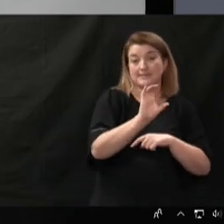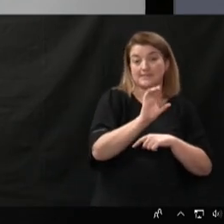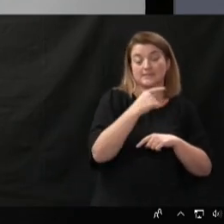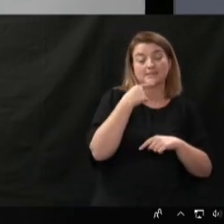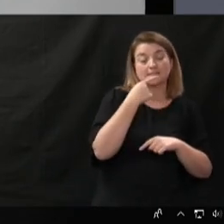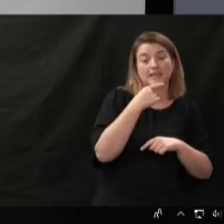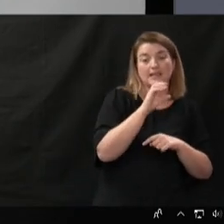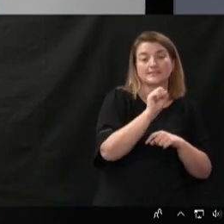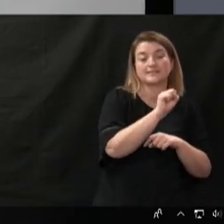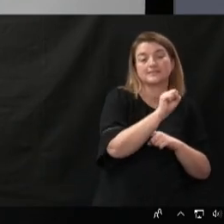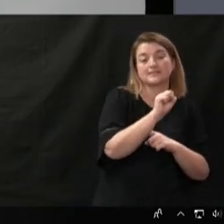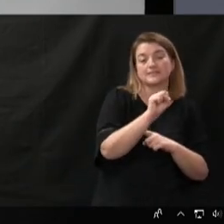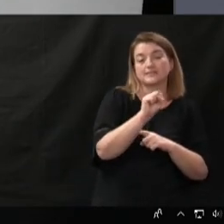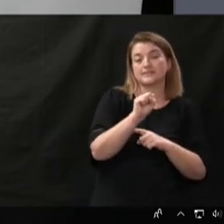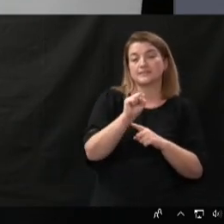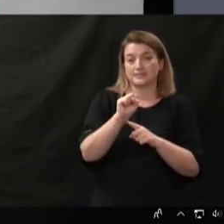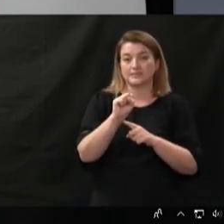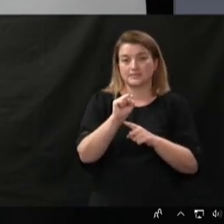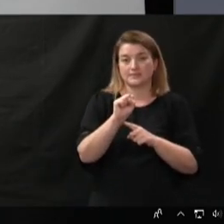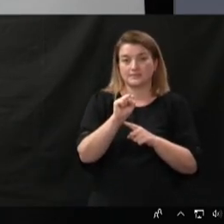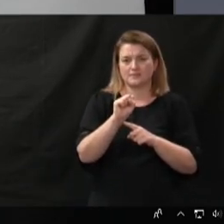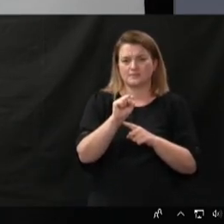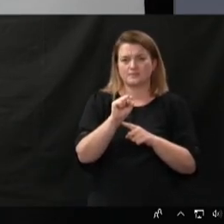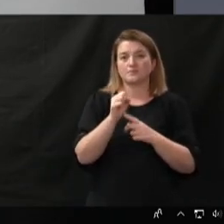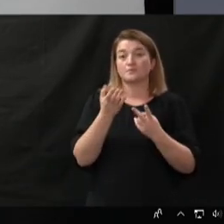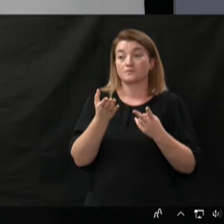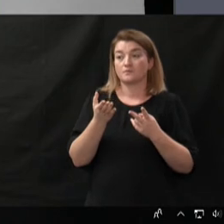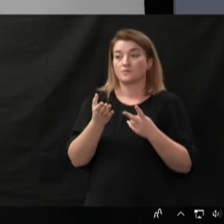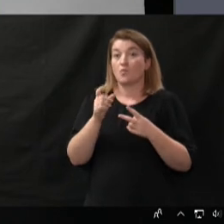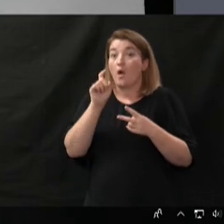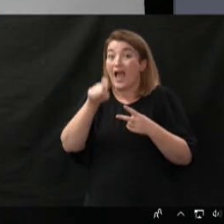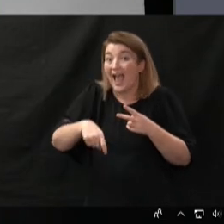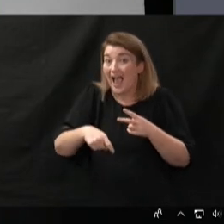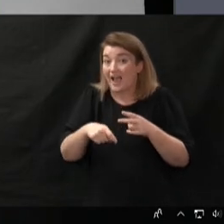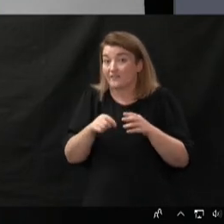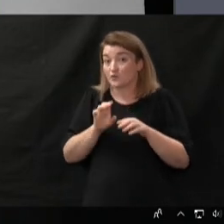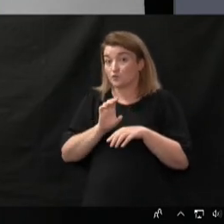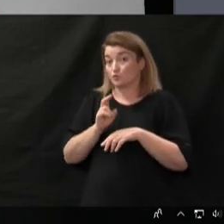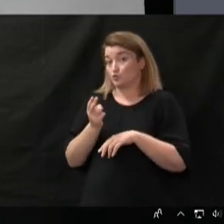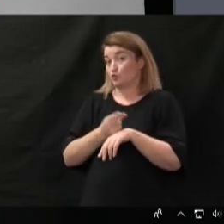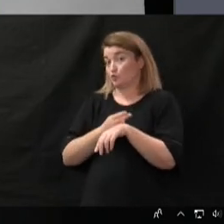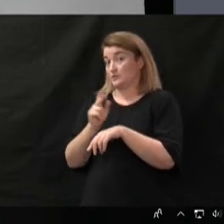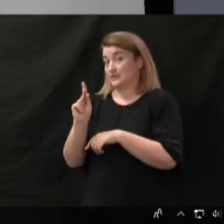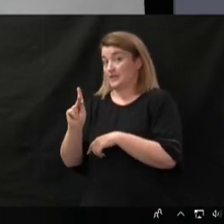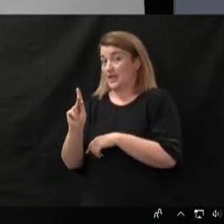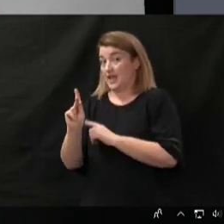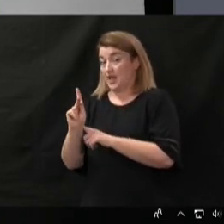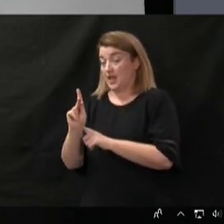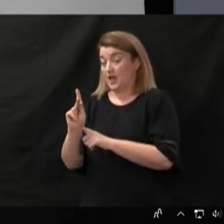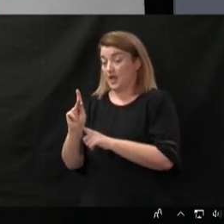the sound of S. We're going to have to use a K to make the k